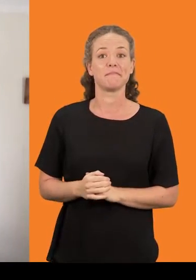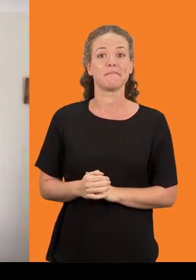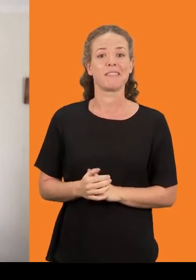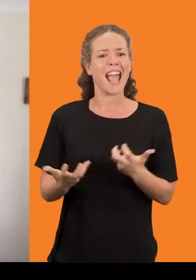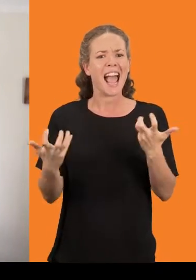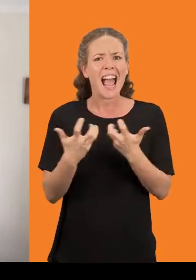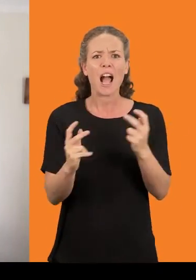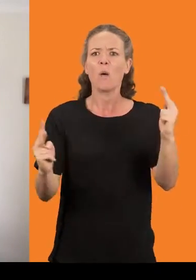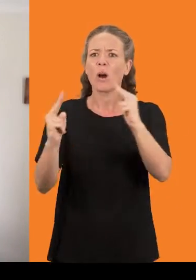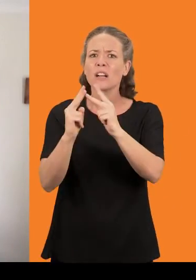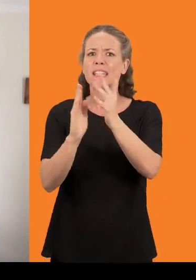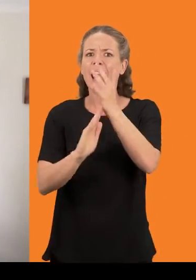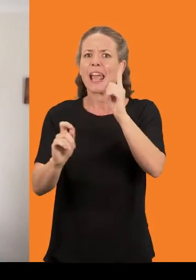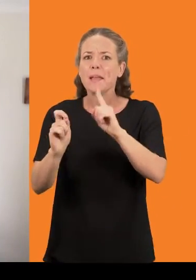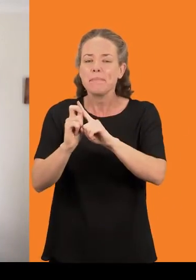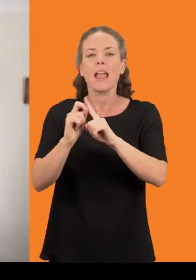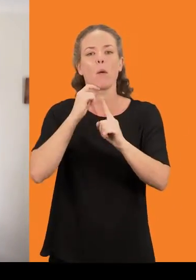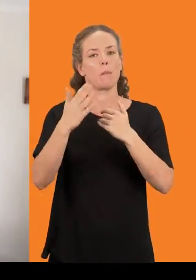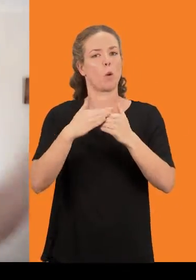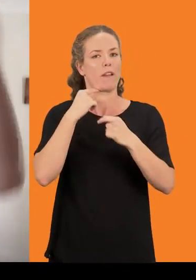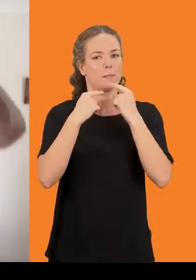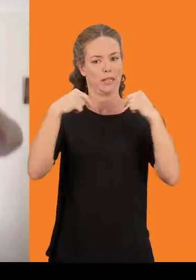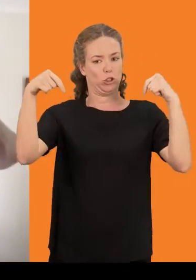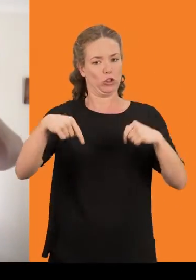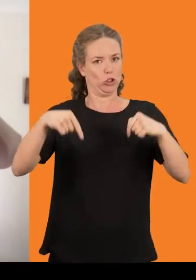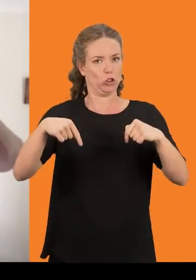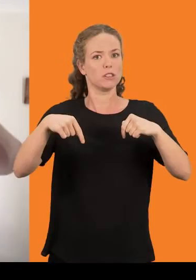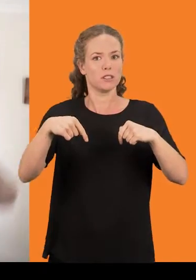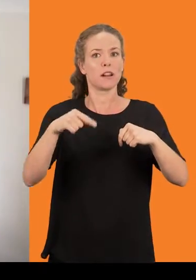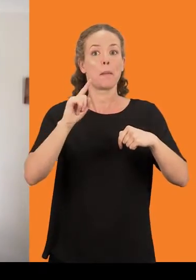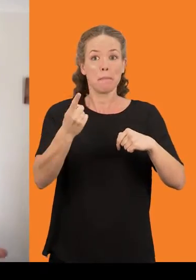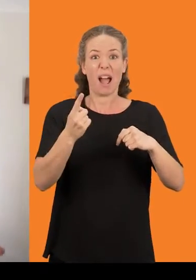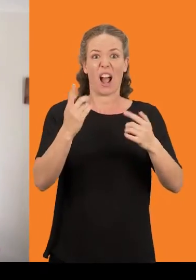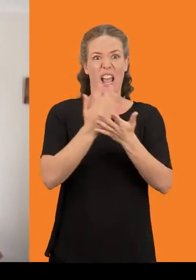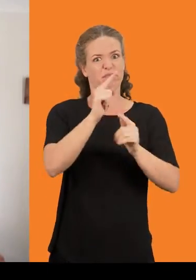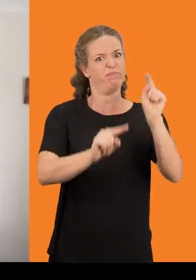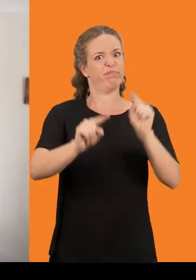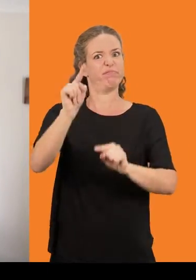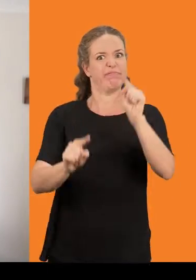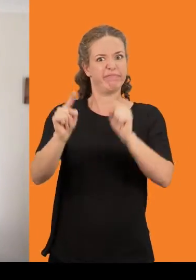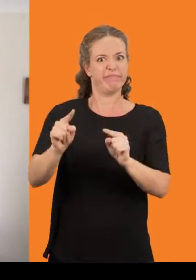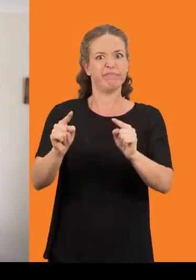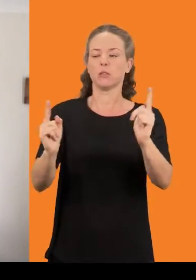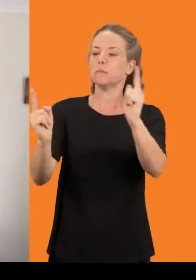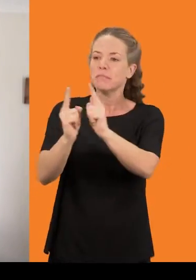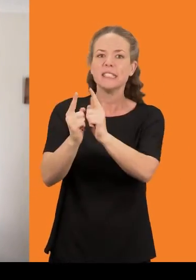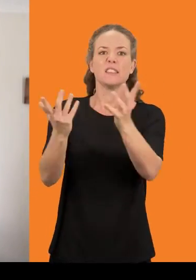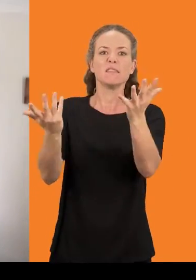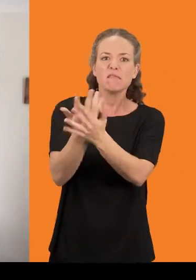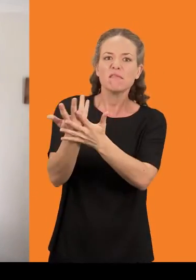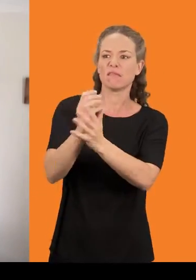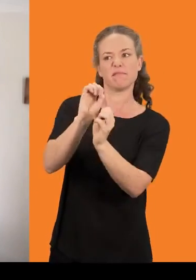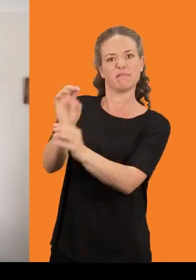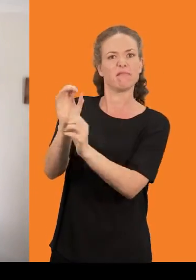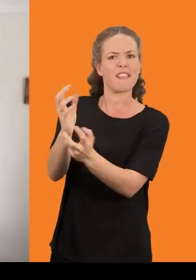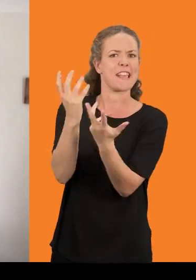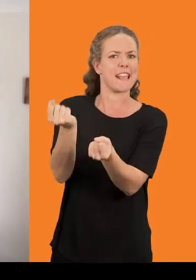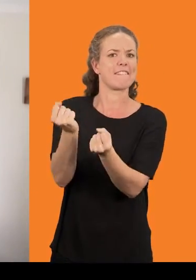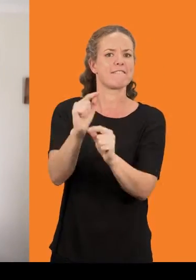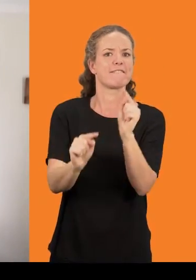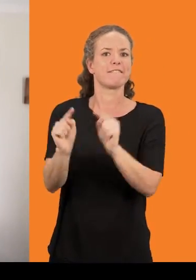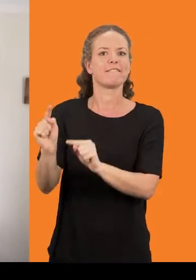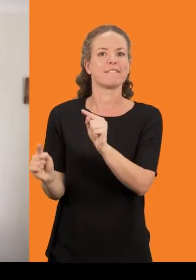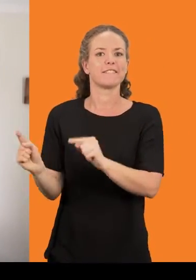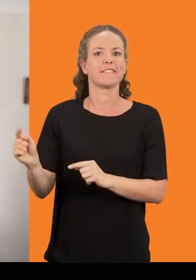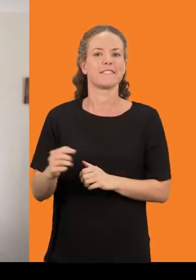I'll put some more information about how you can contact your MP in the description box below, but there's a variety of ways that you can meet them, contact them, and tell them